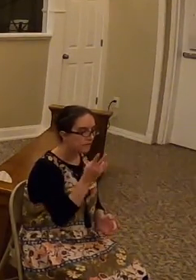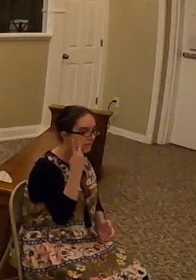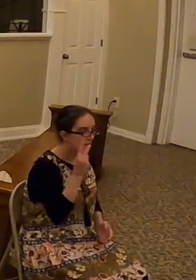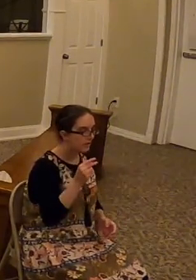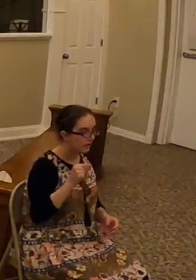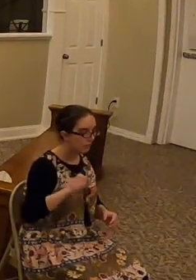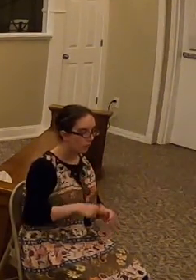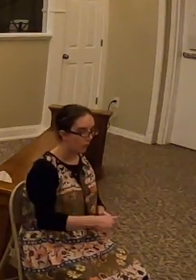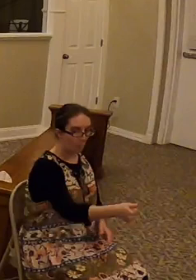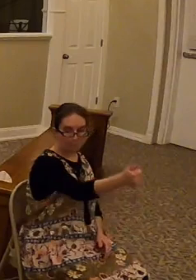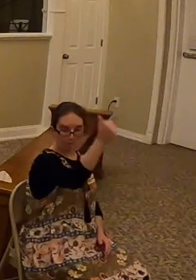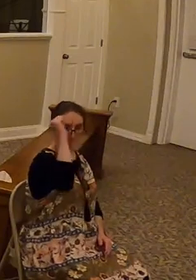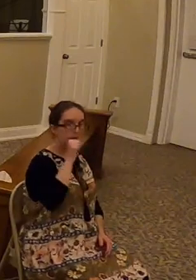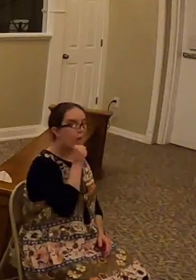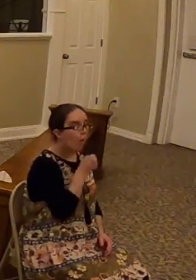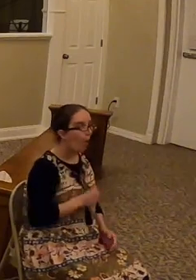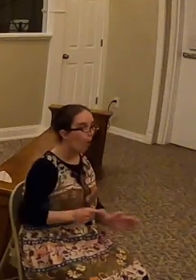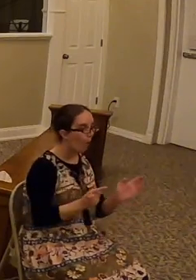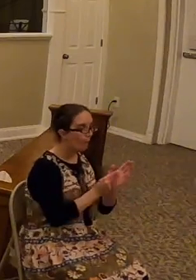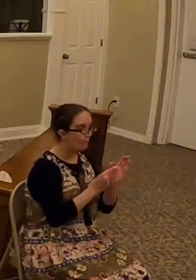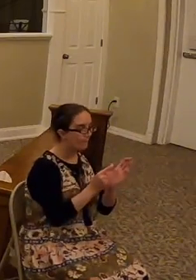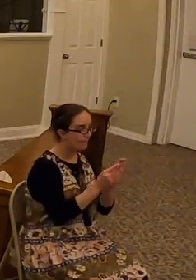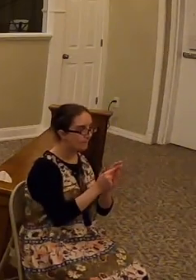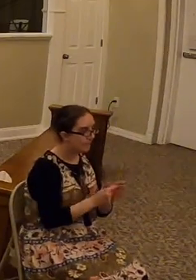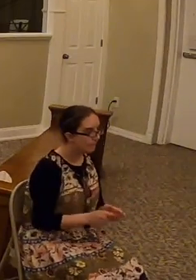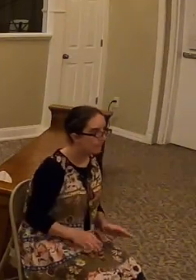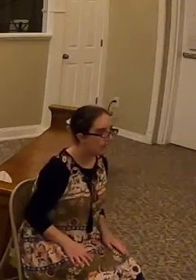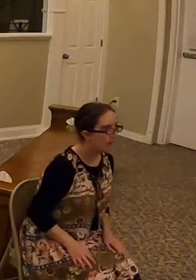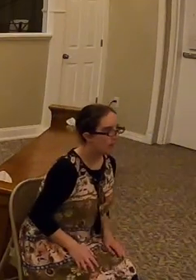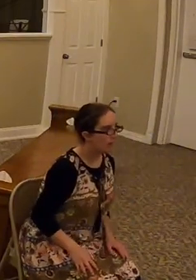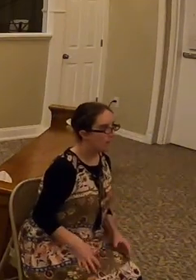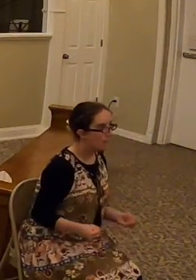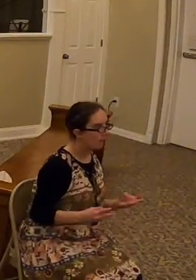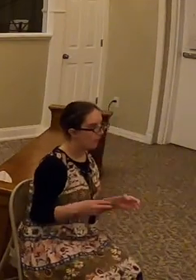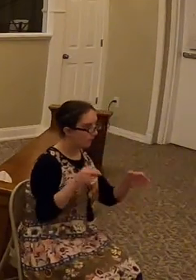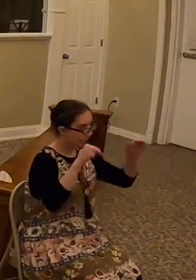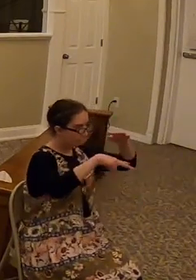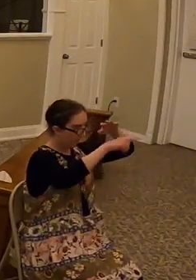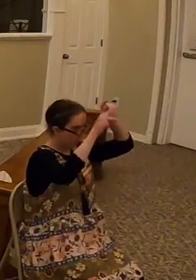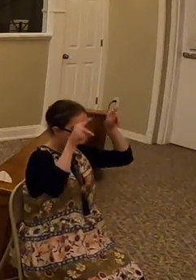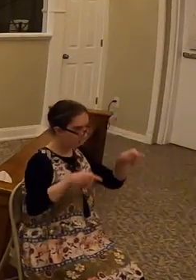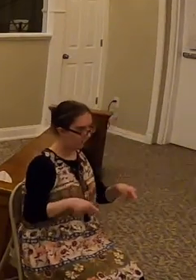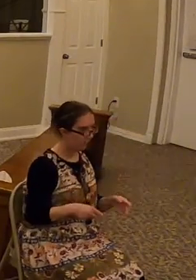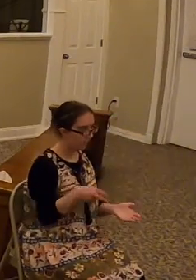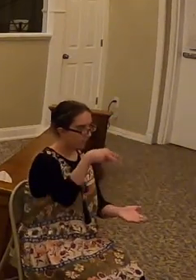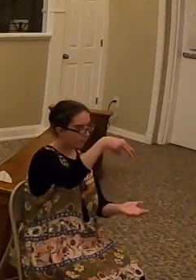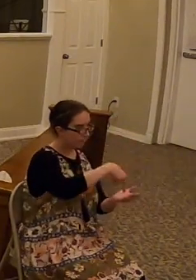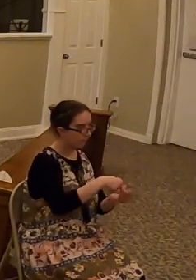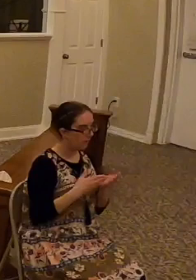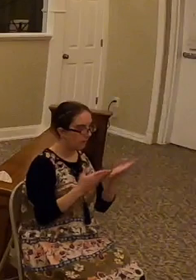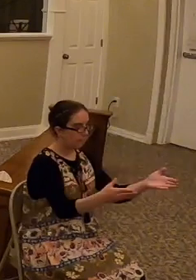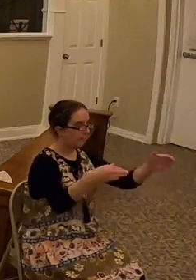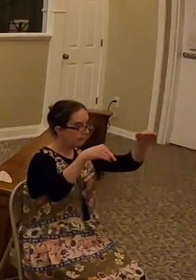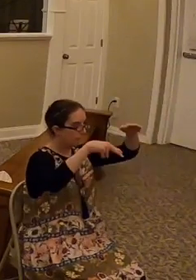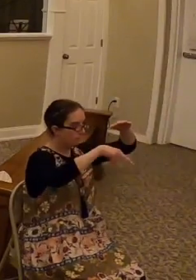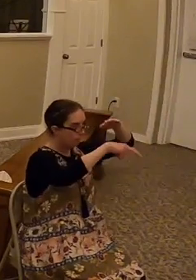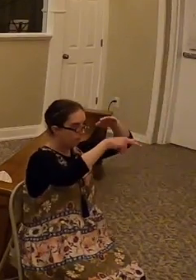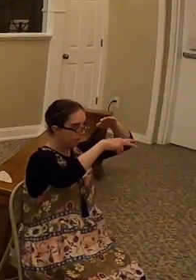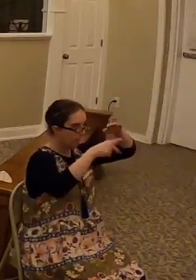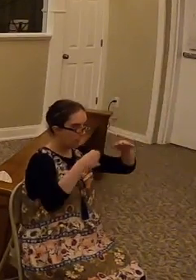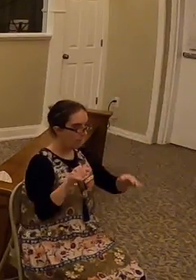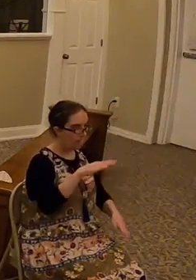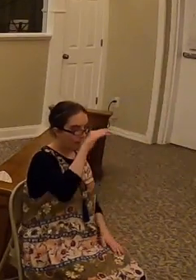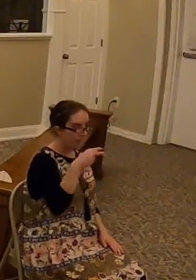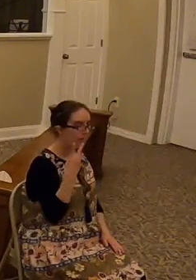it goes way back into the Old Testament. Yeah. Mm-hmm. Yeah. Many prophets stood and gave prophecies that